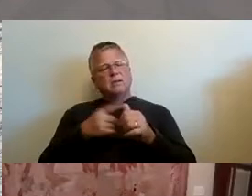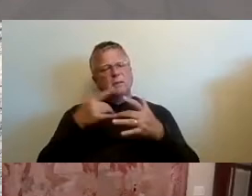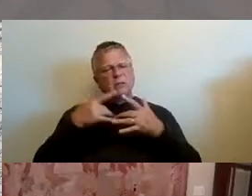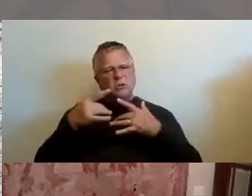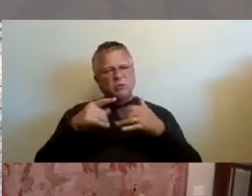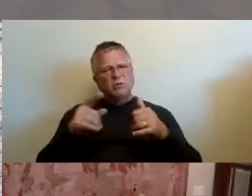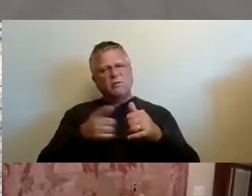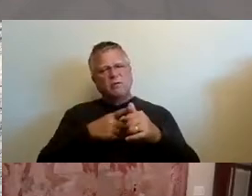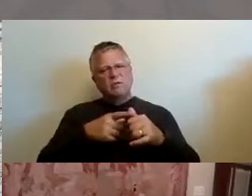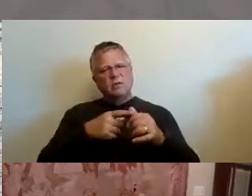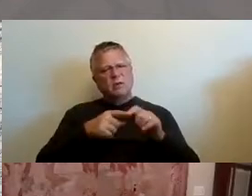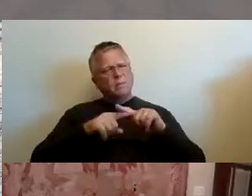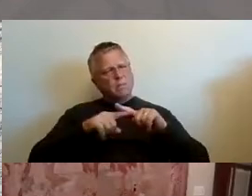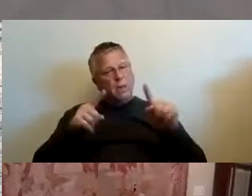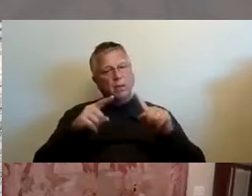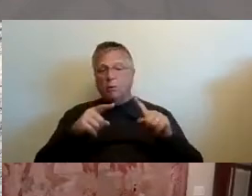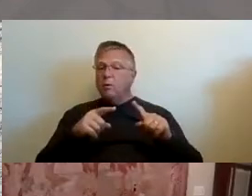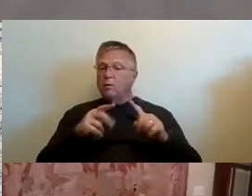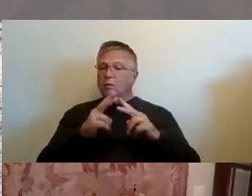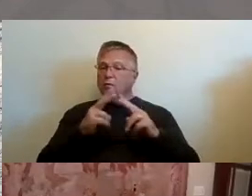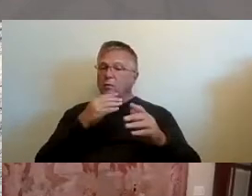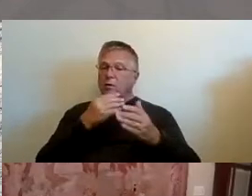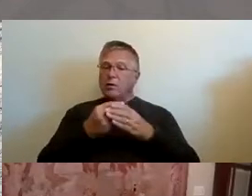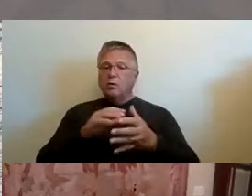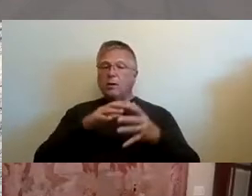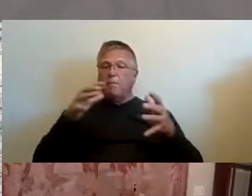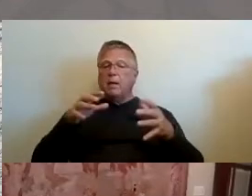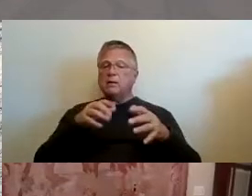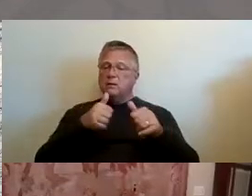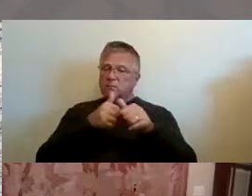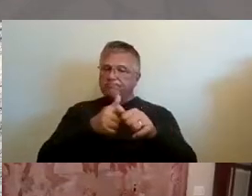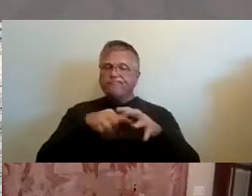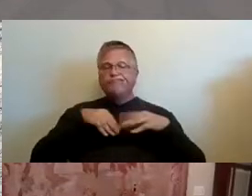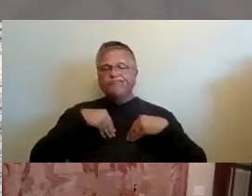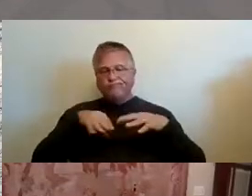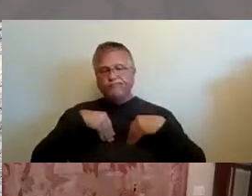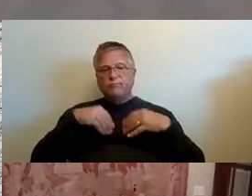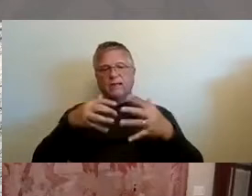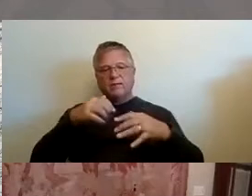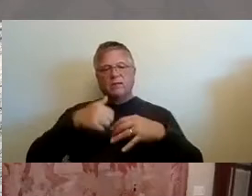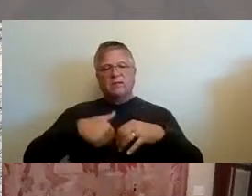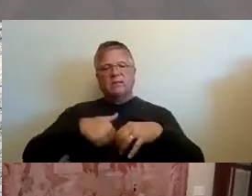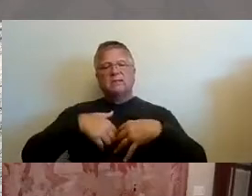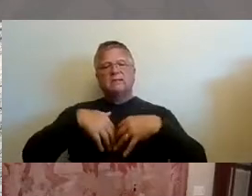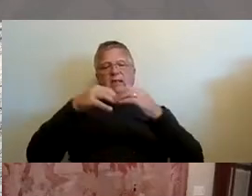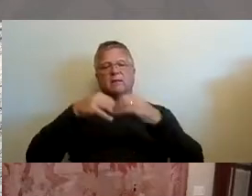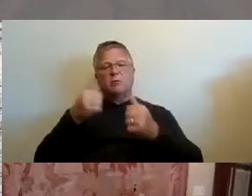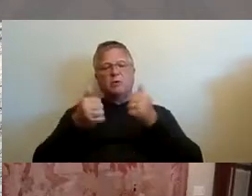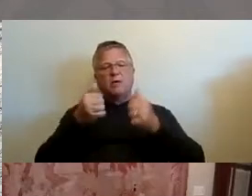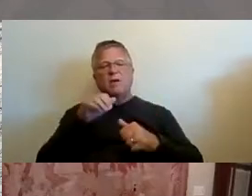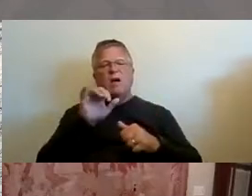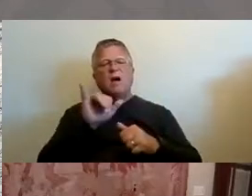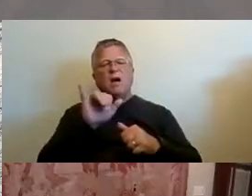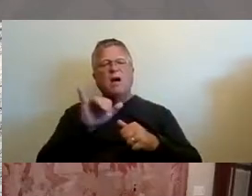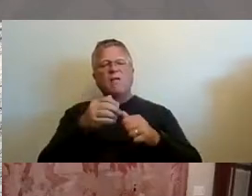However, we've had exceptional amounts of compliance. Once they were in, drivers really start to figure them out and really